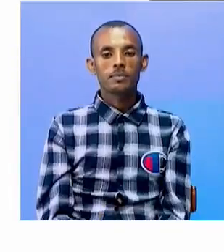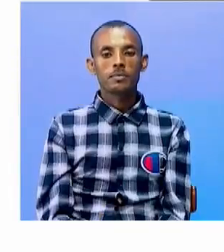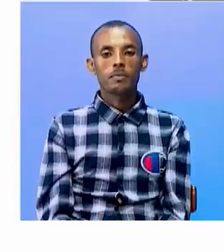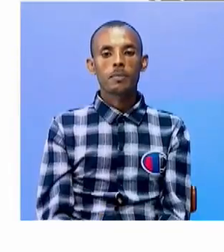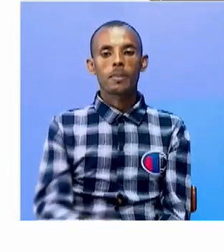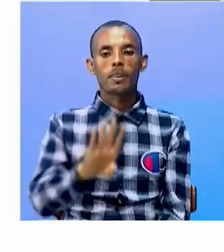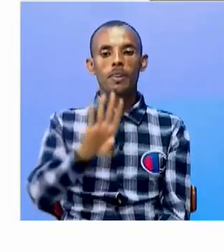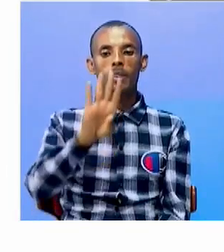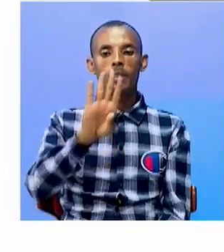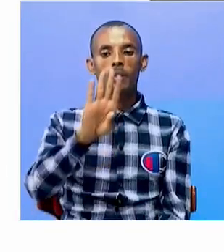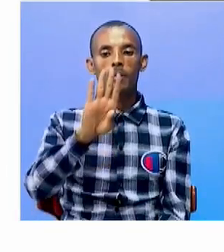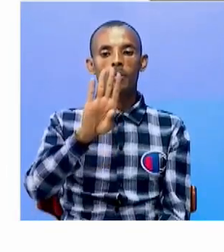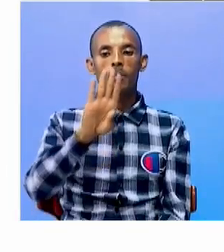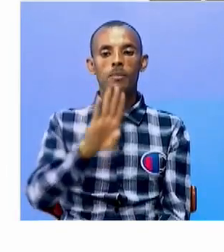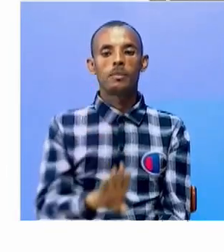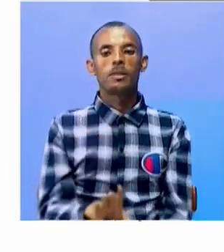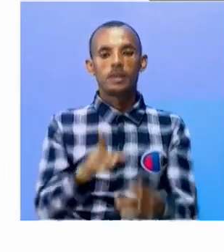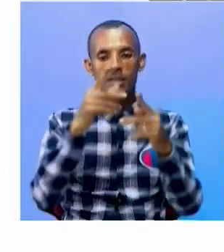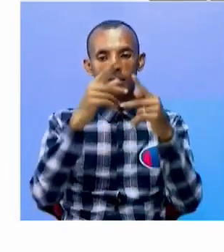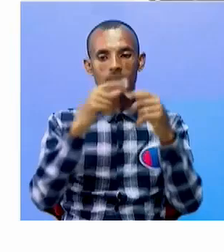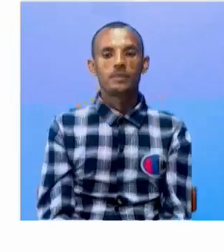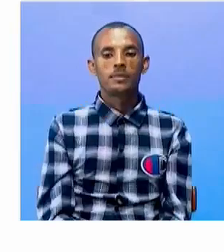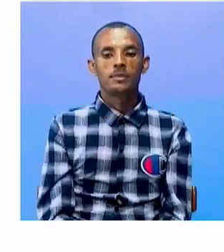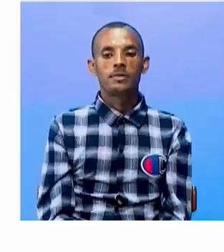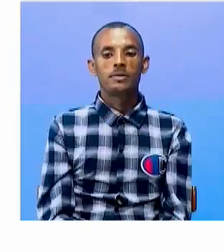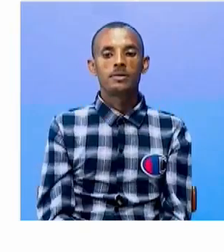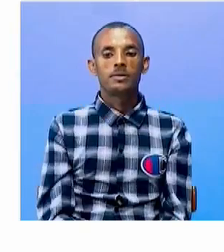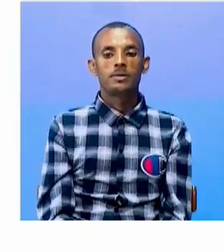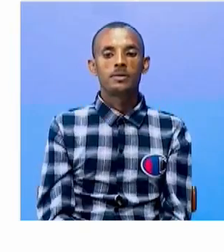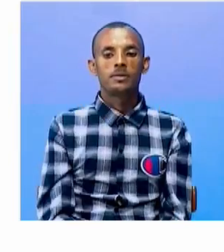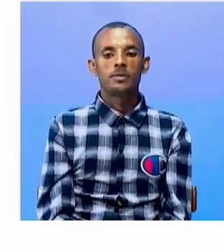B, try this one.